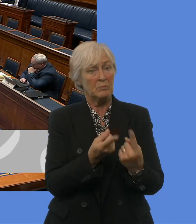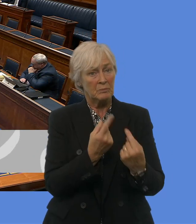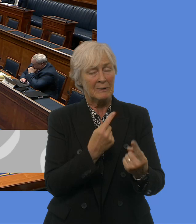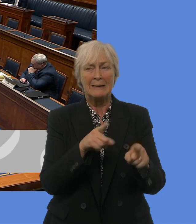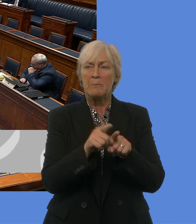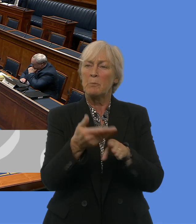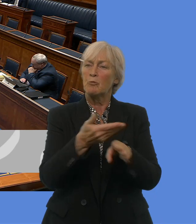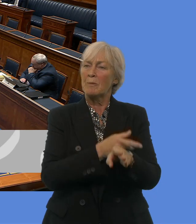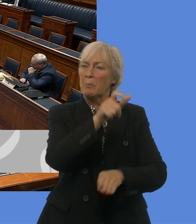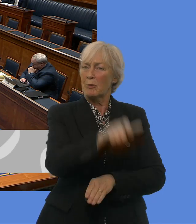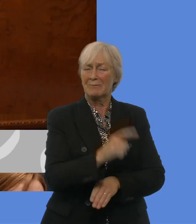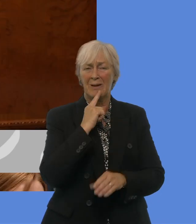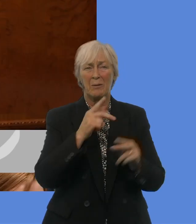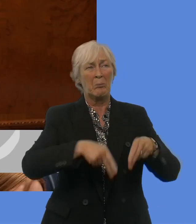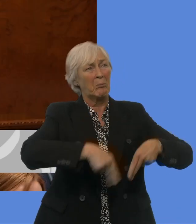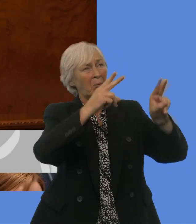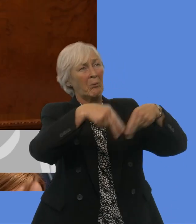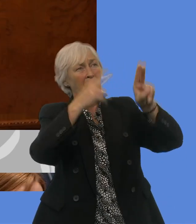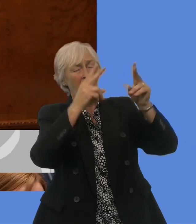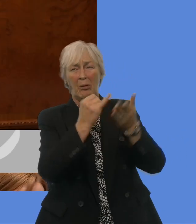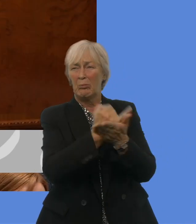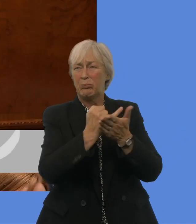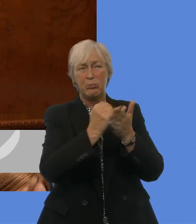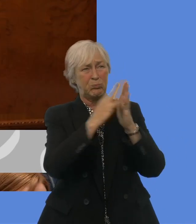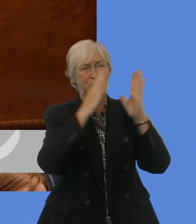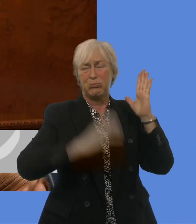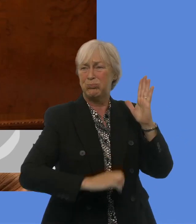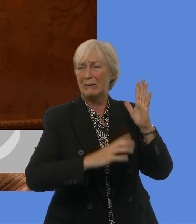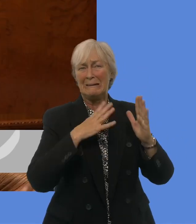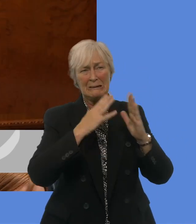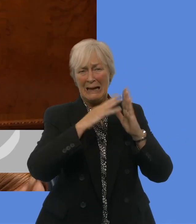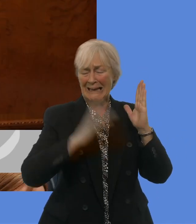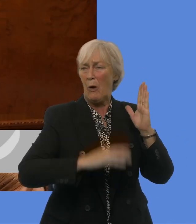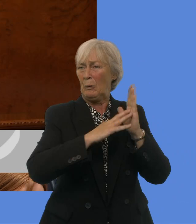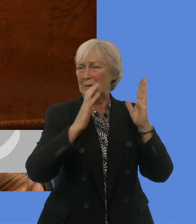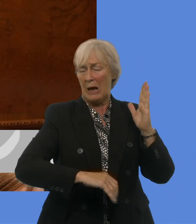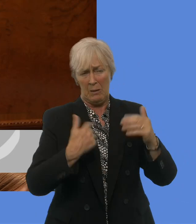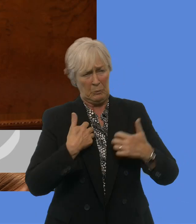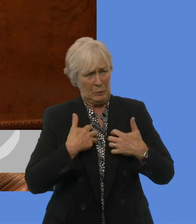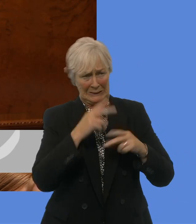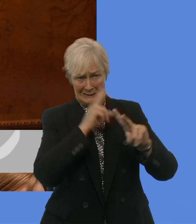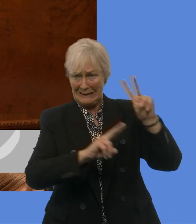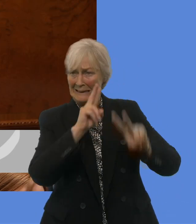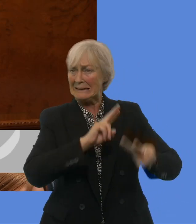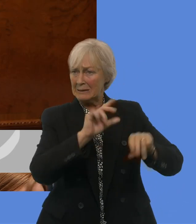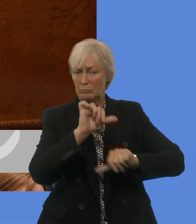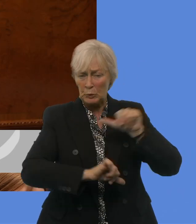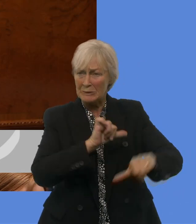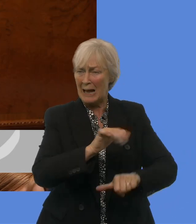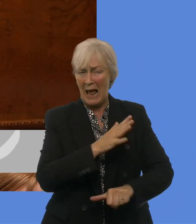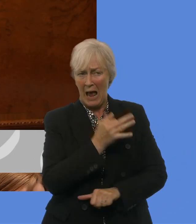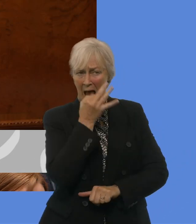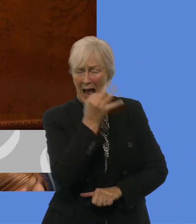previous member, dilapidated buildings are a blight in our towns and villages, including in East Antrim, so I'm keen to see this progress. I'd like to ask the Minister how this